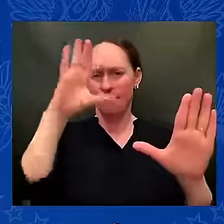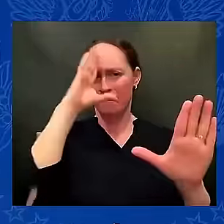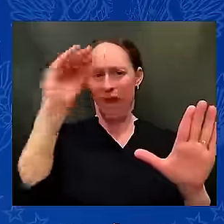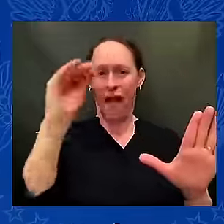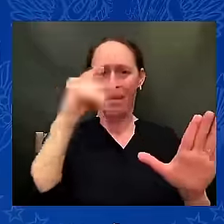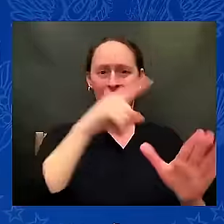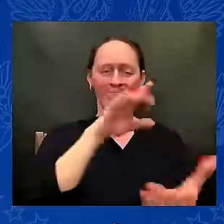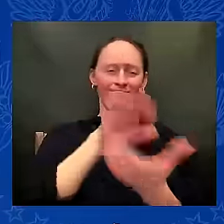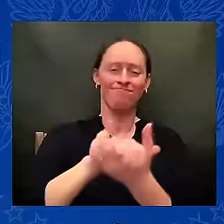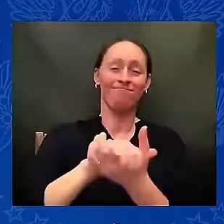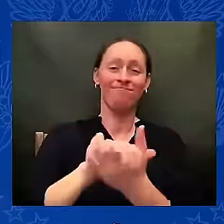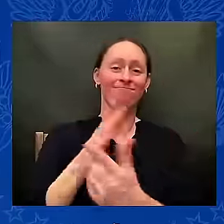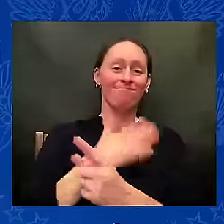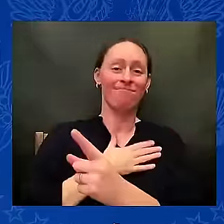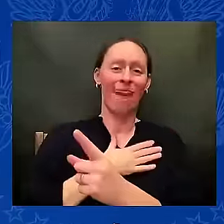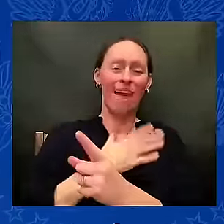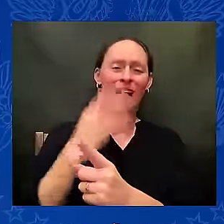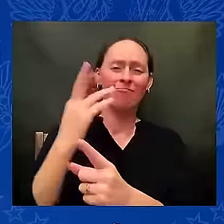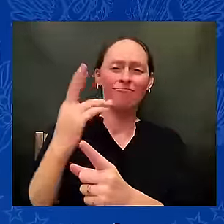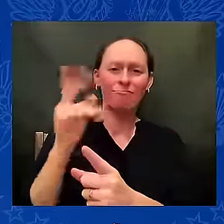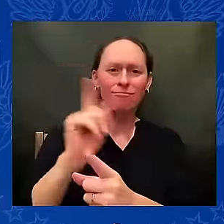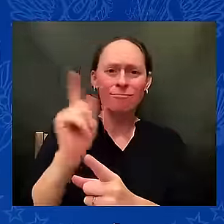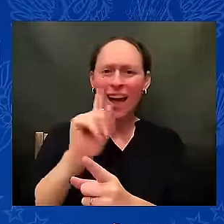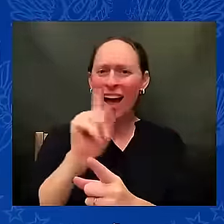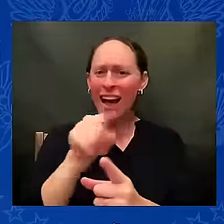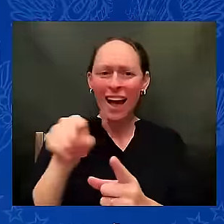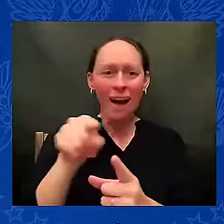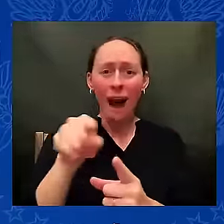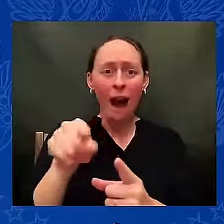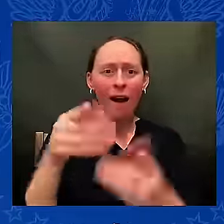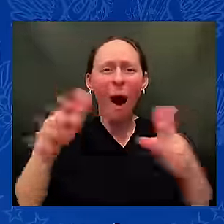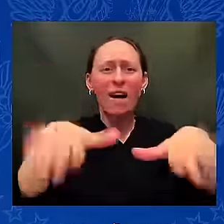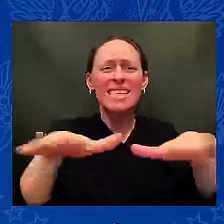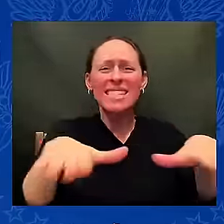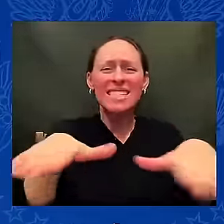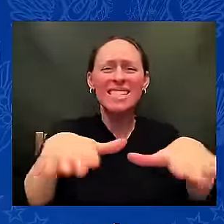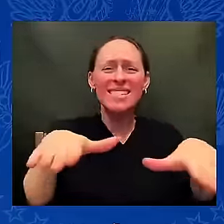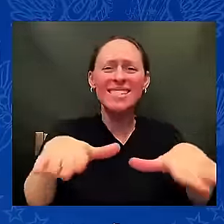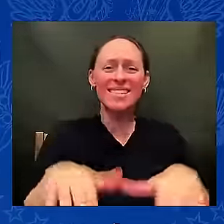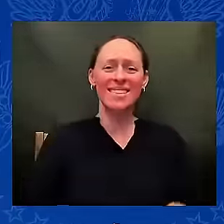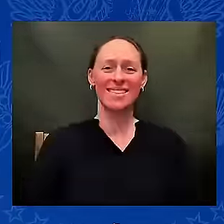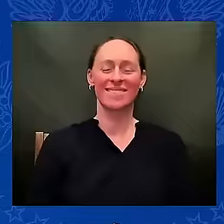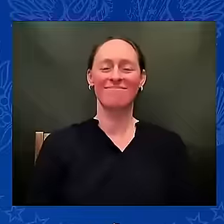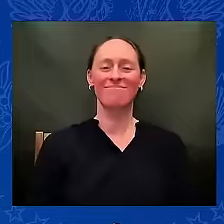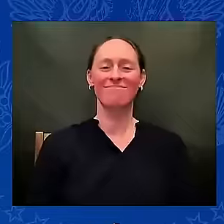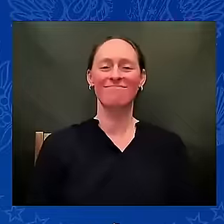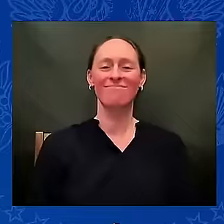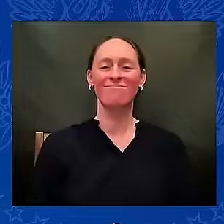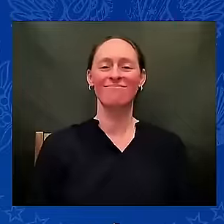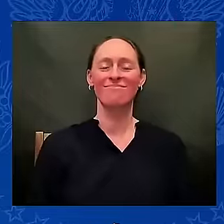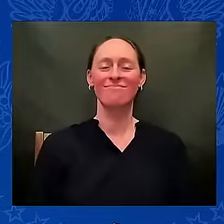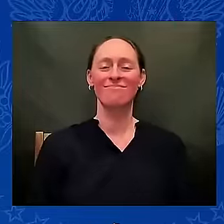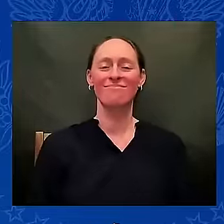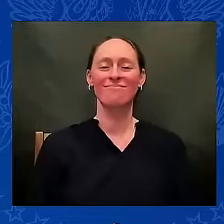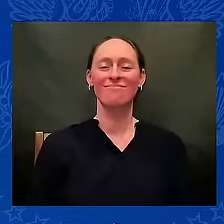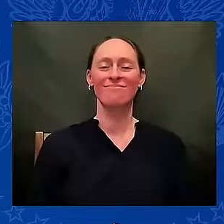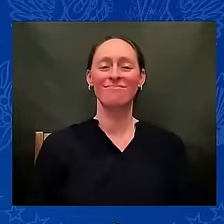saw Greg when I came in. He's over there somewhere. Greg, thank you. And I'm putting these glasses on because I'm having trouble seeing